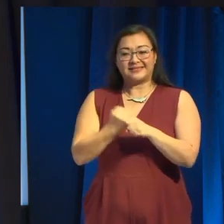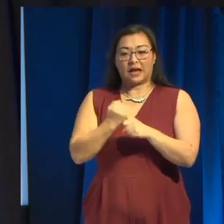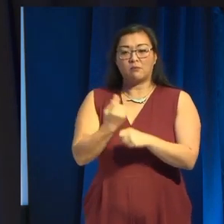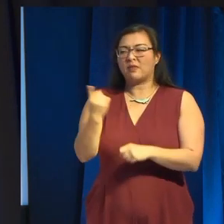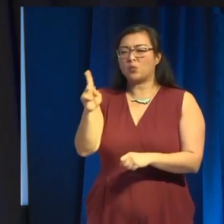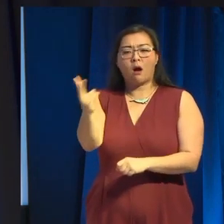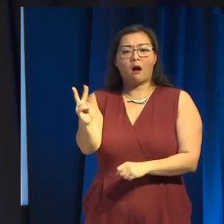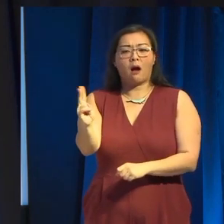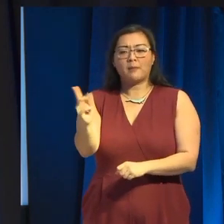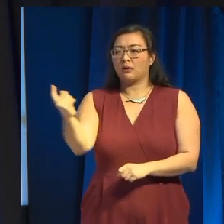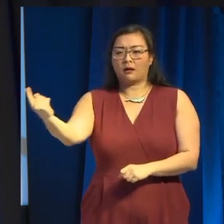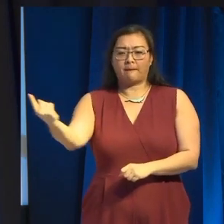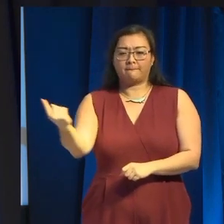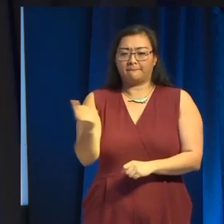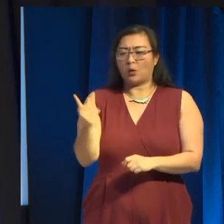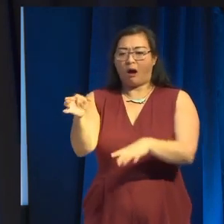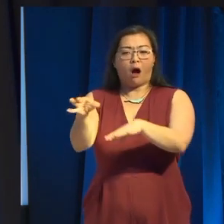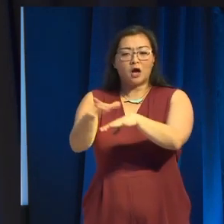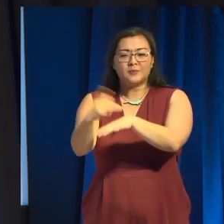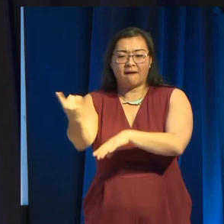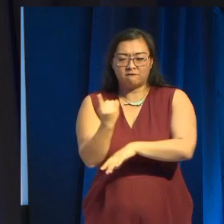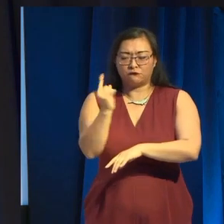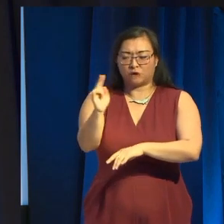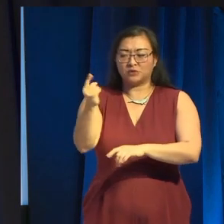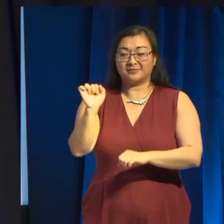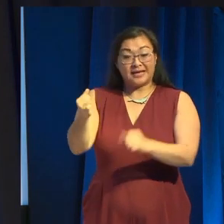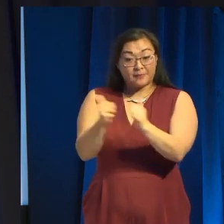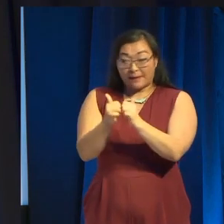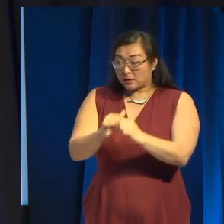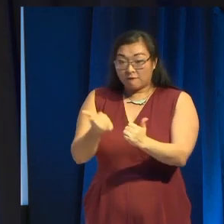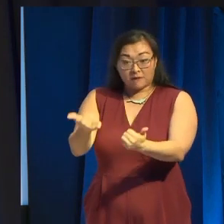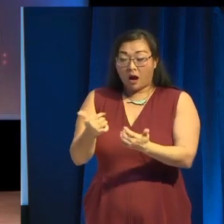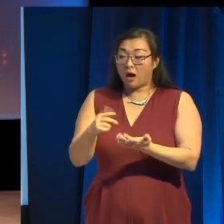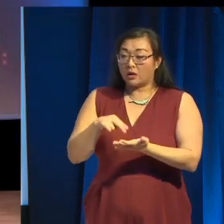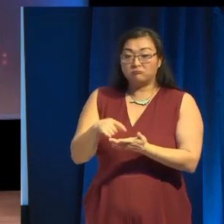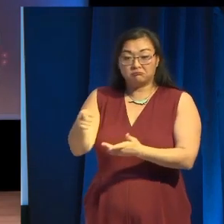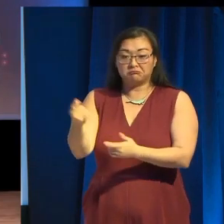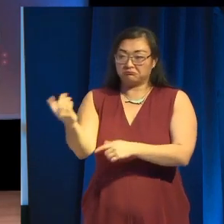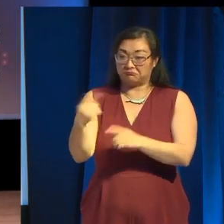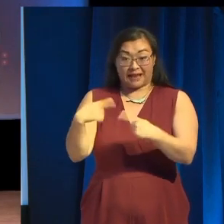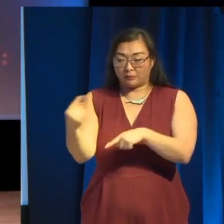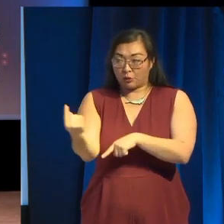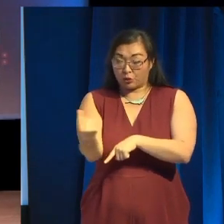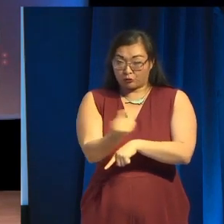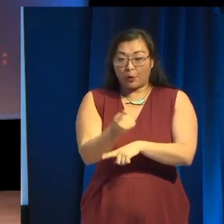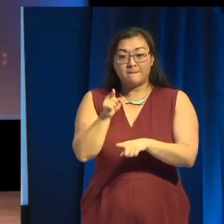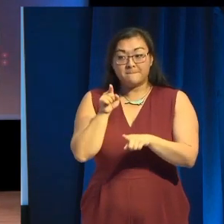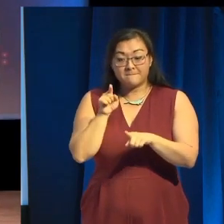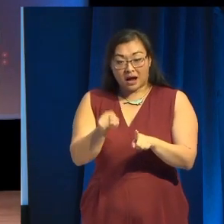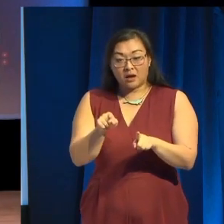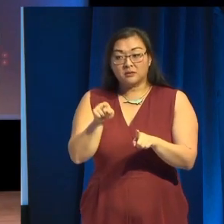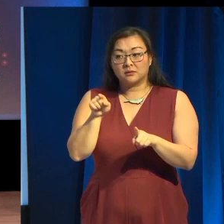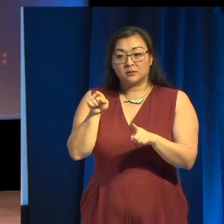there was a husband who was first, and his papers are fine, and you would normally let them through. But they ask to make sure that